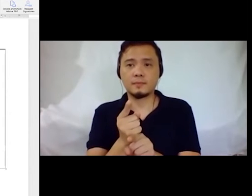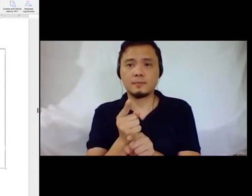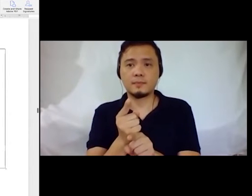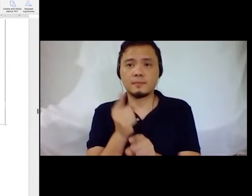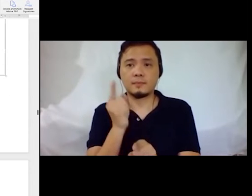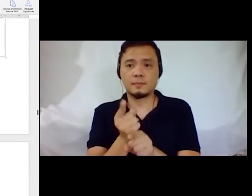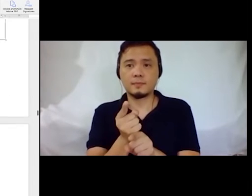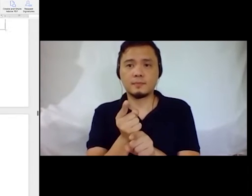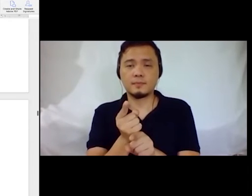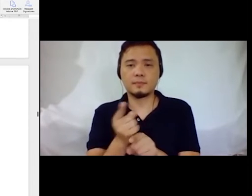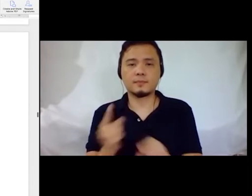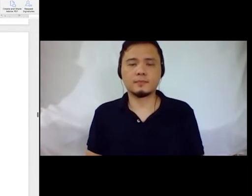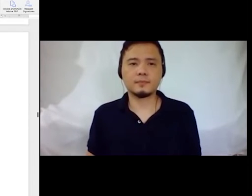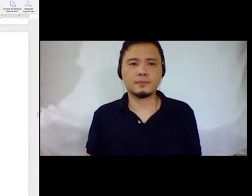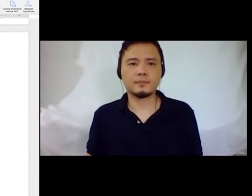Yeah.